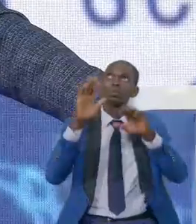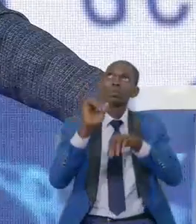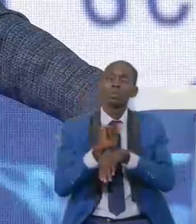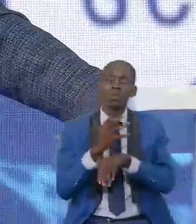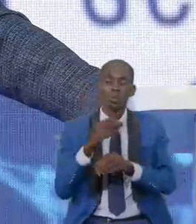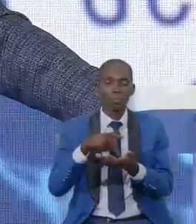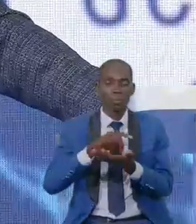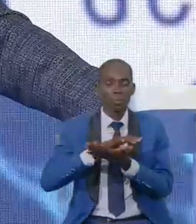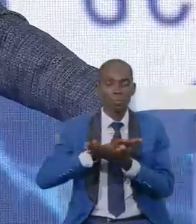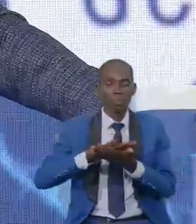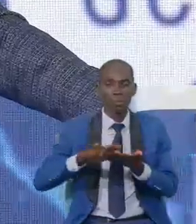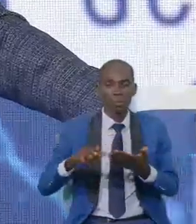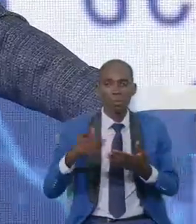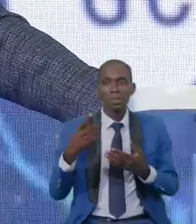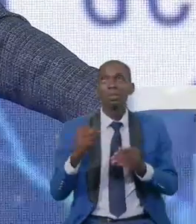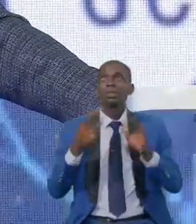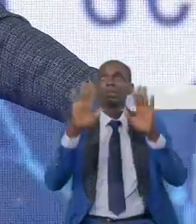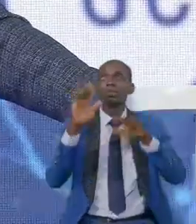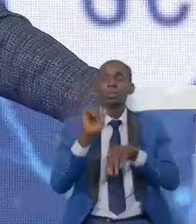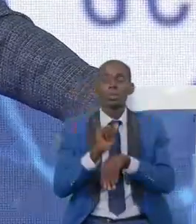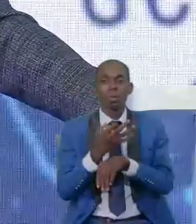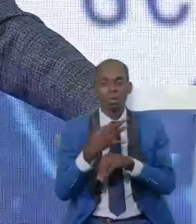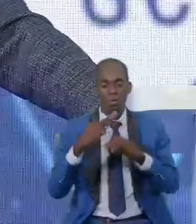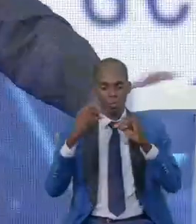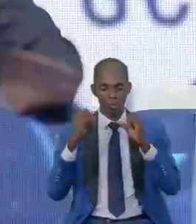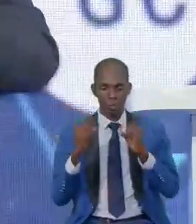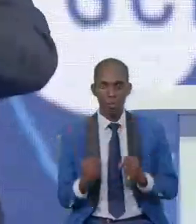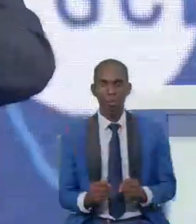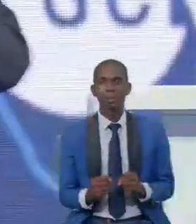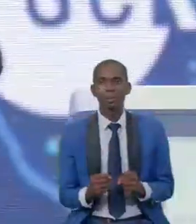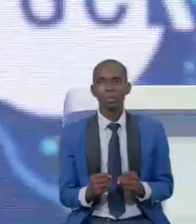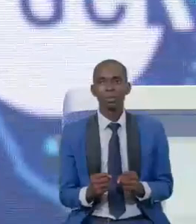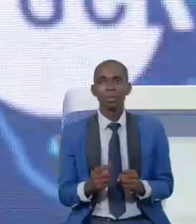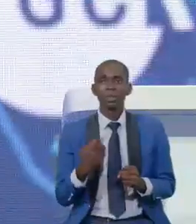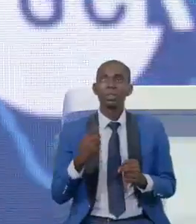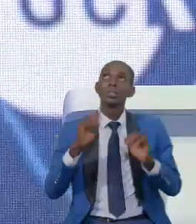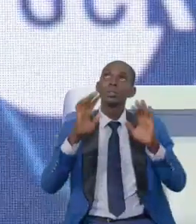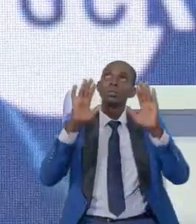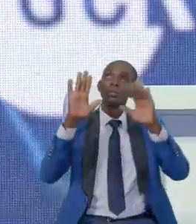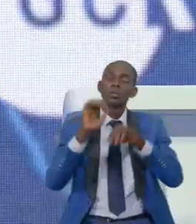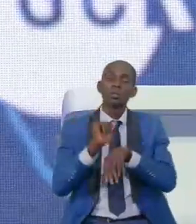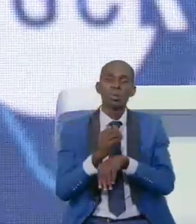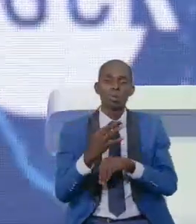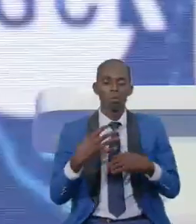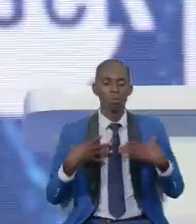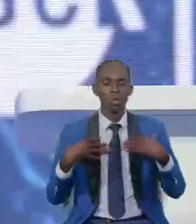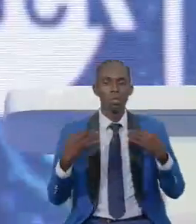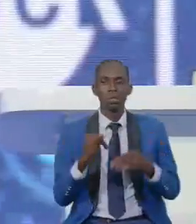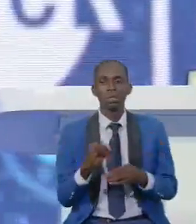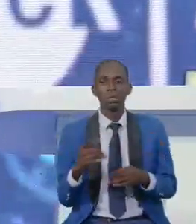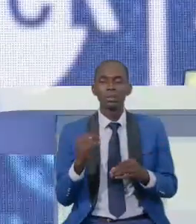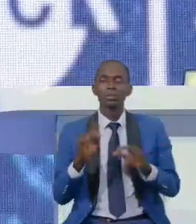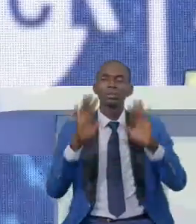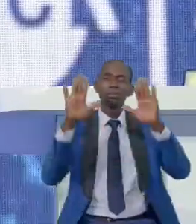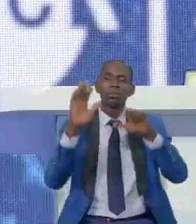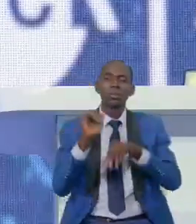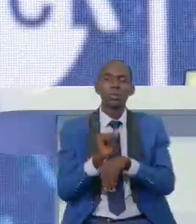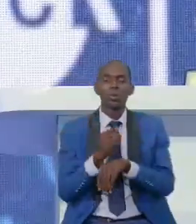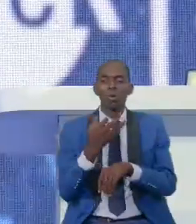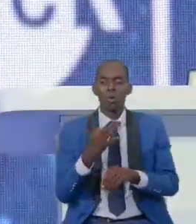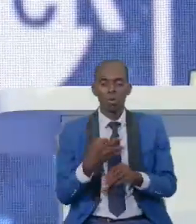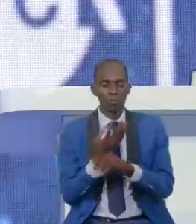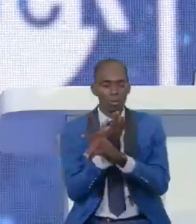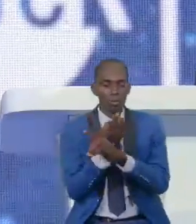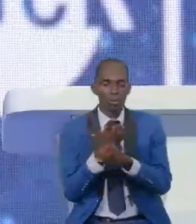the miracle of power, the miracle of healing, the miracle of